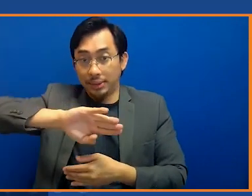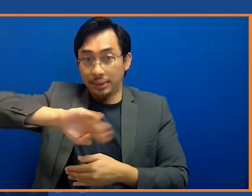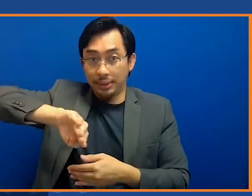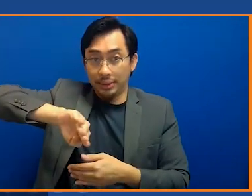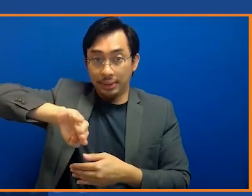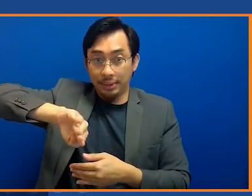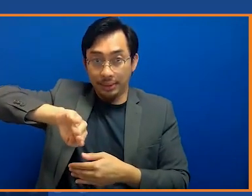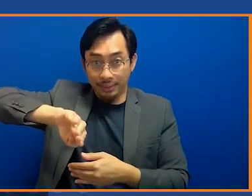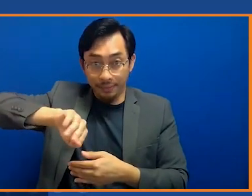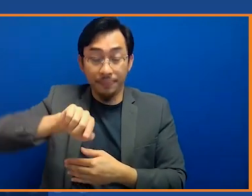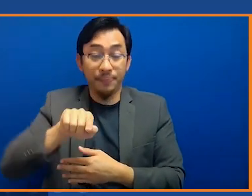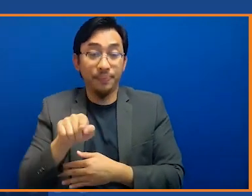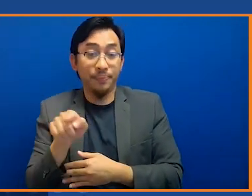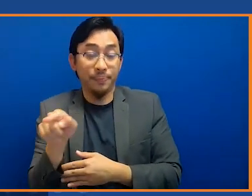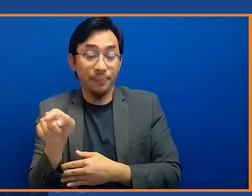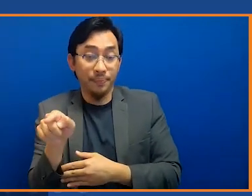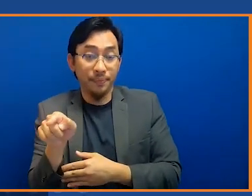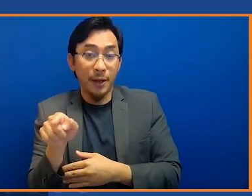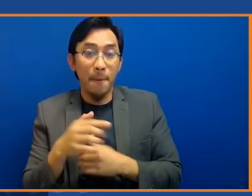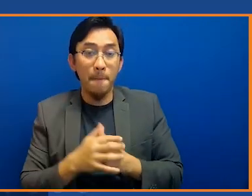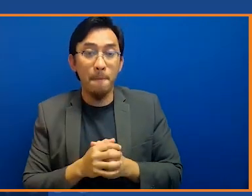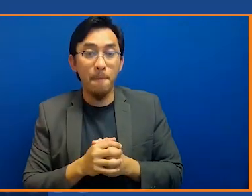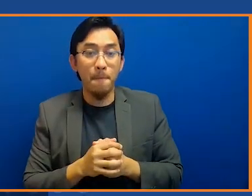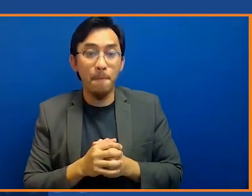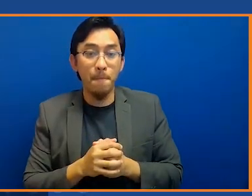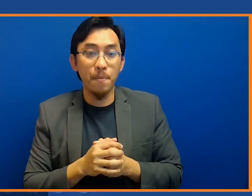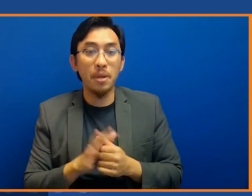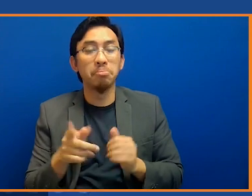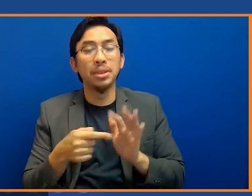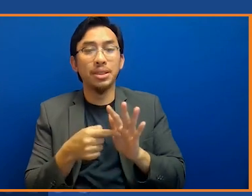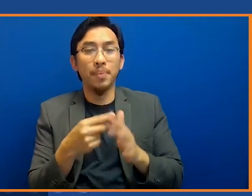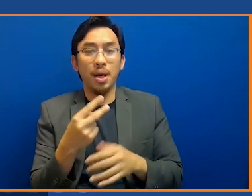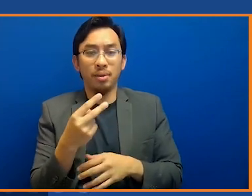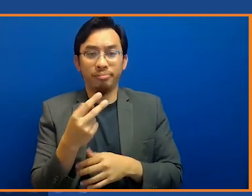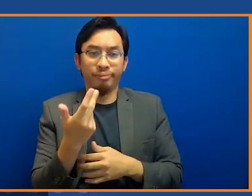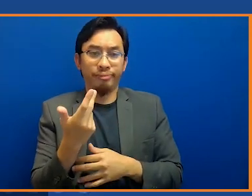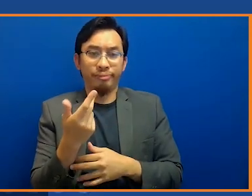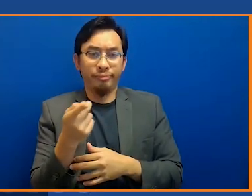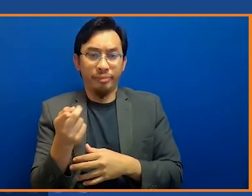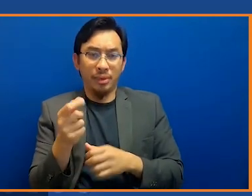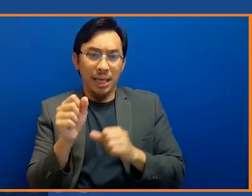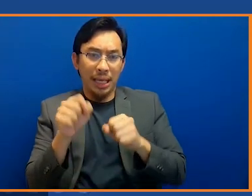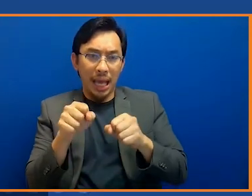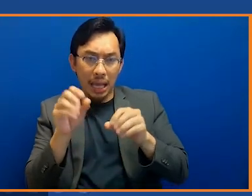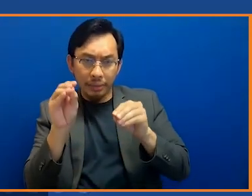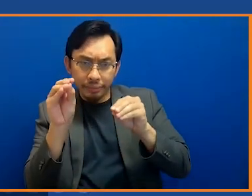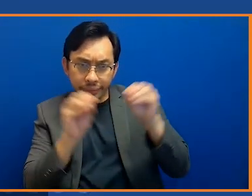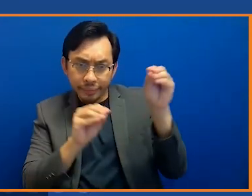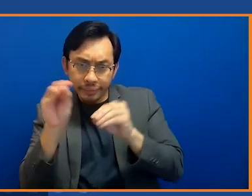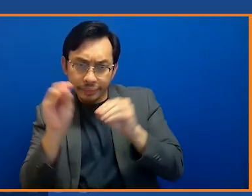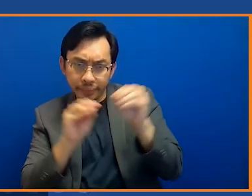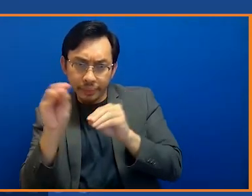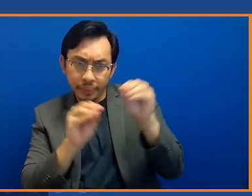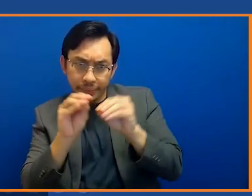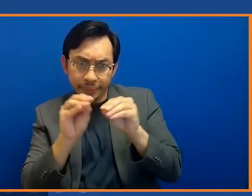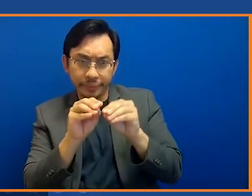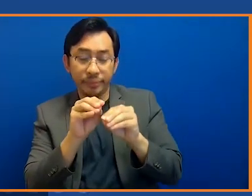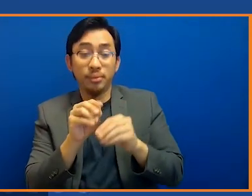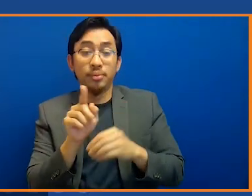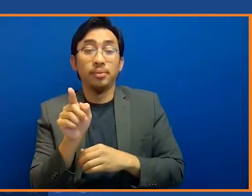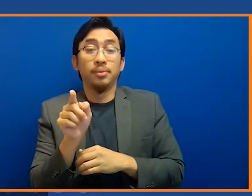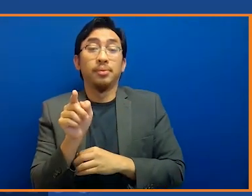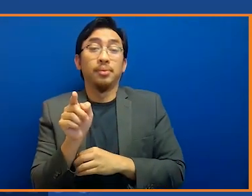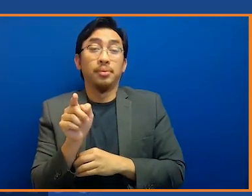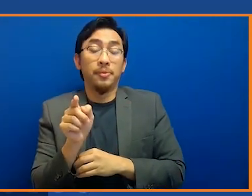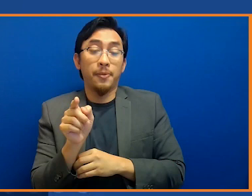curve of building. So these 2 equations can be then combined, and then